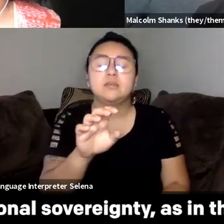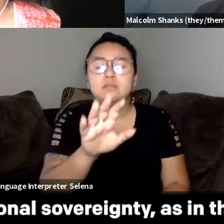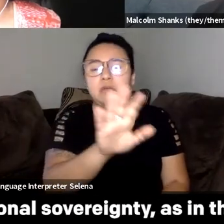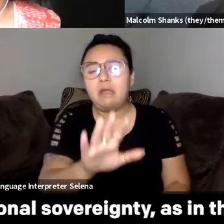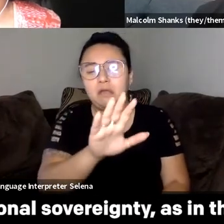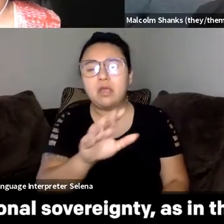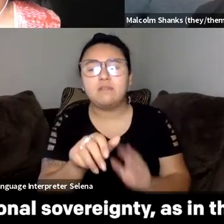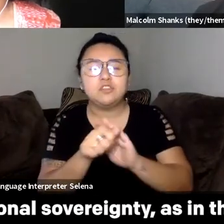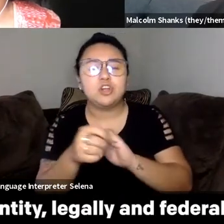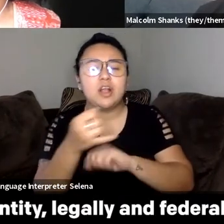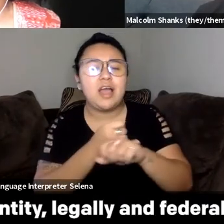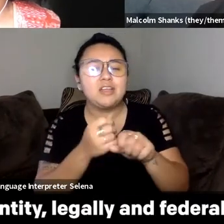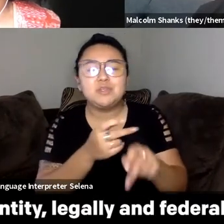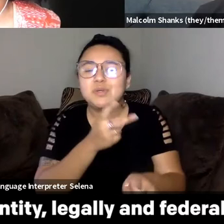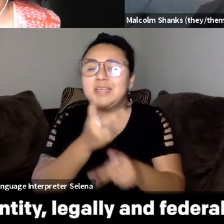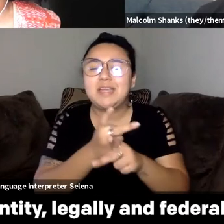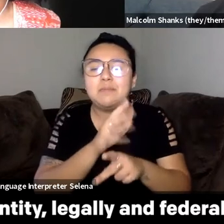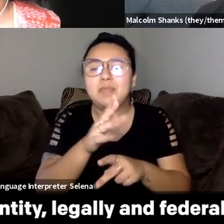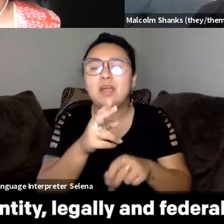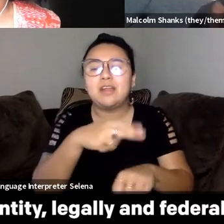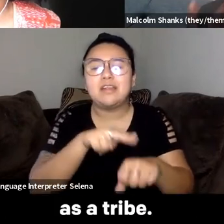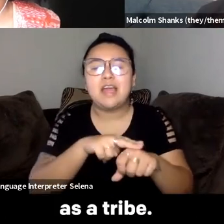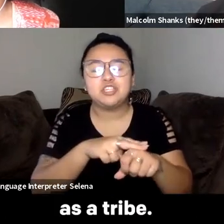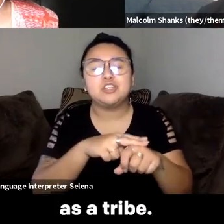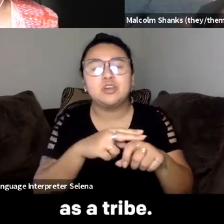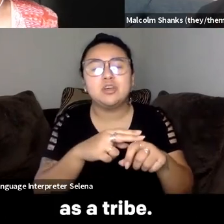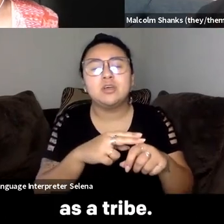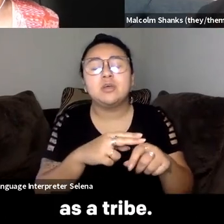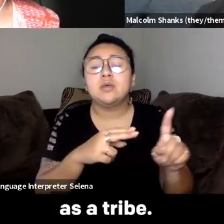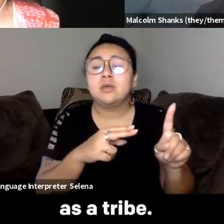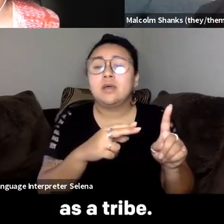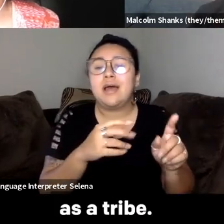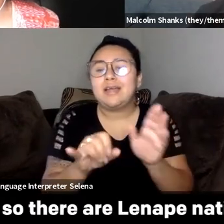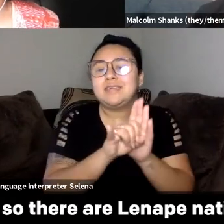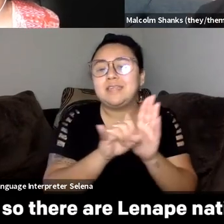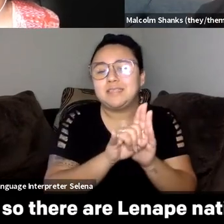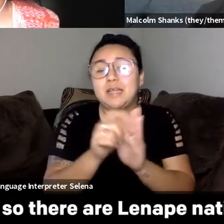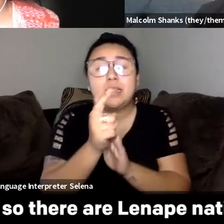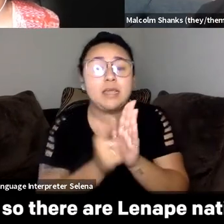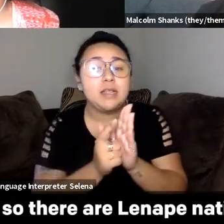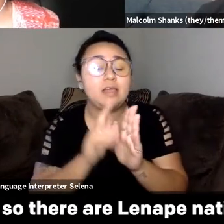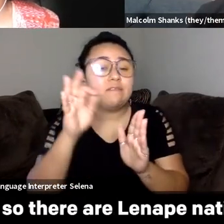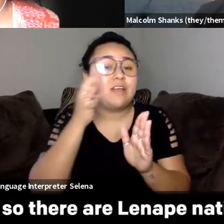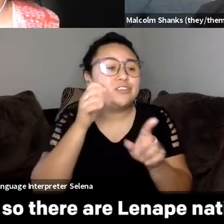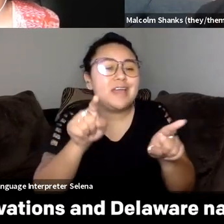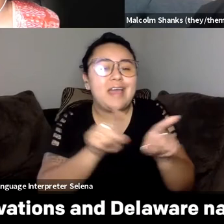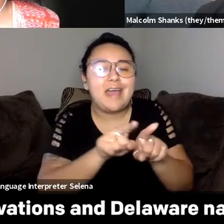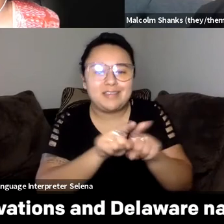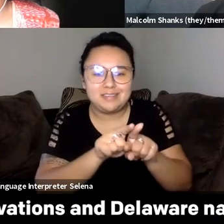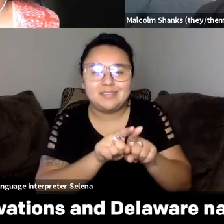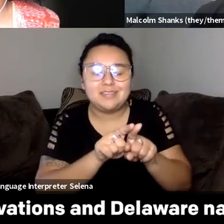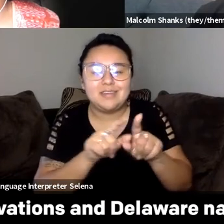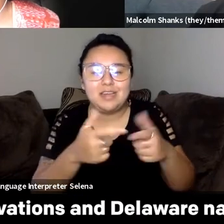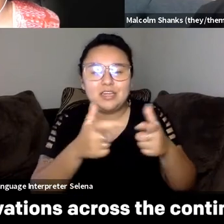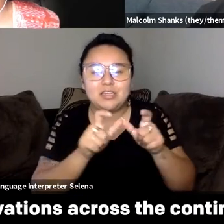retain their national sovereignty, as in their identity legally and federally as a tribe. And so there are